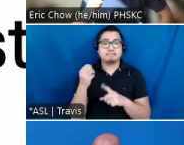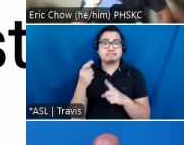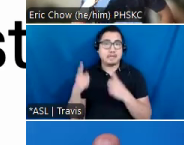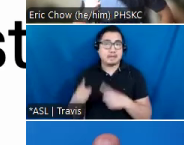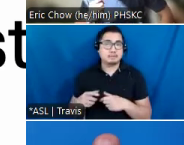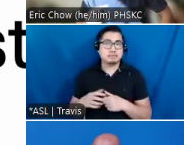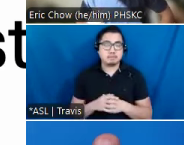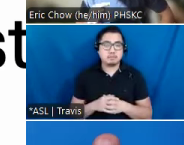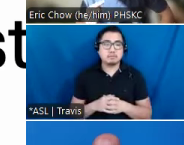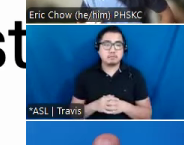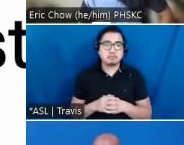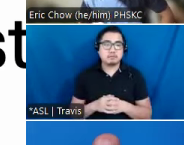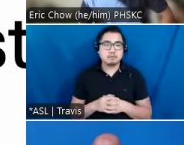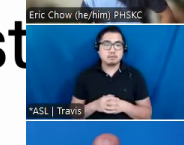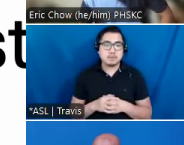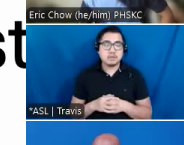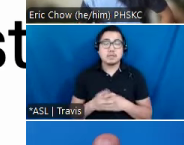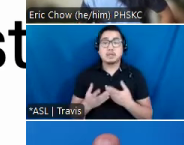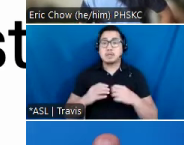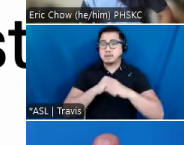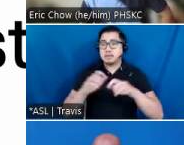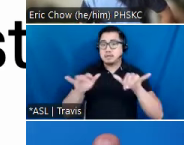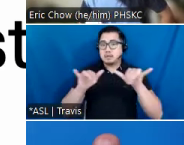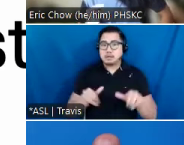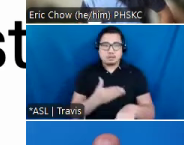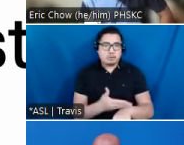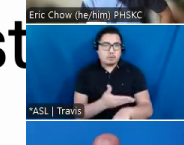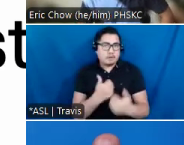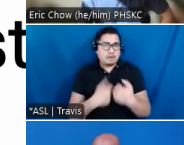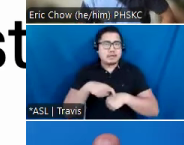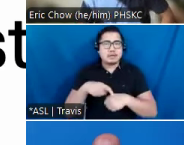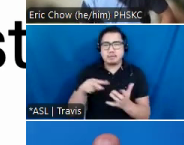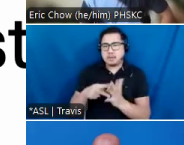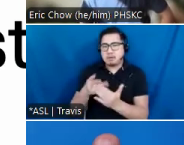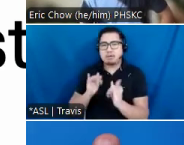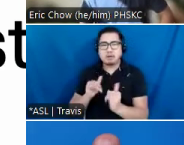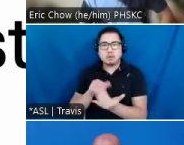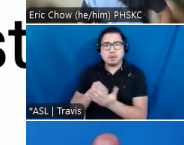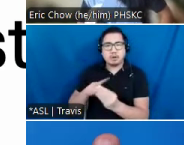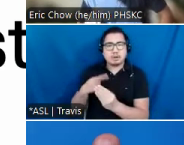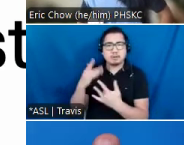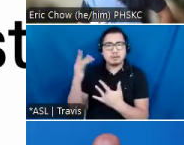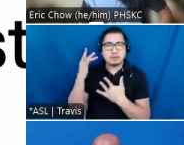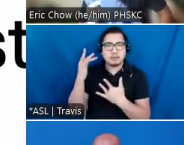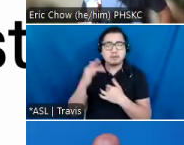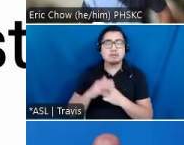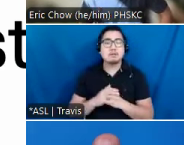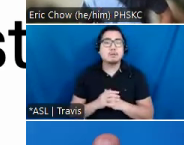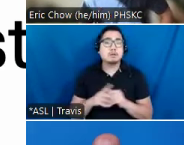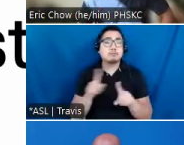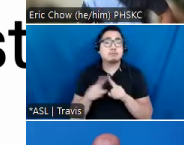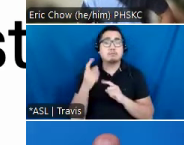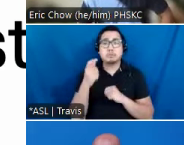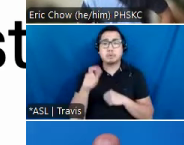then the immune system improves its defenses against infections by learning about the disease. But actually, you don't have to